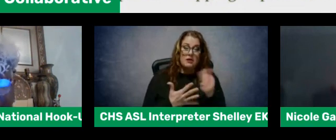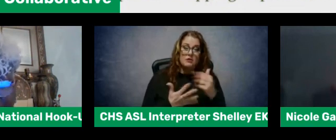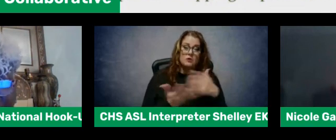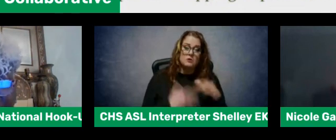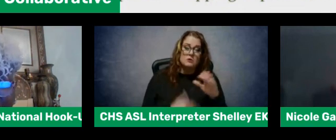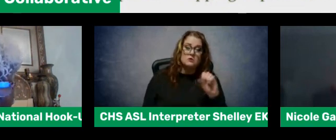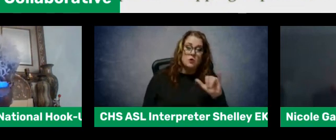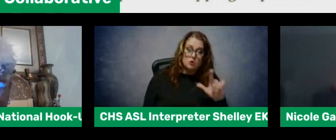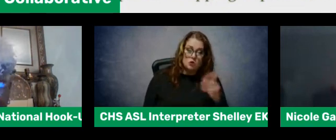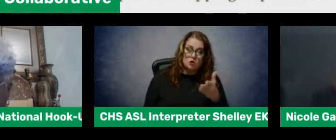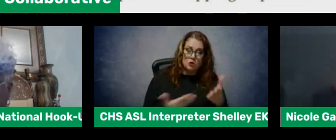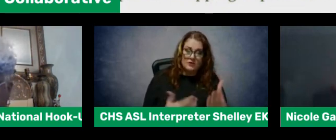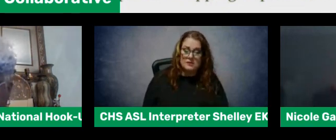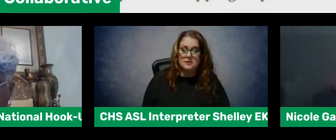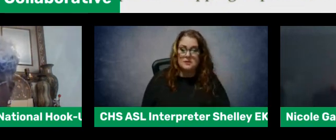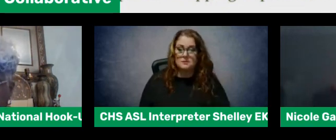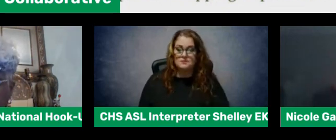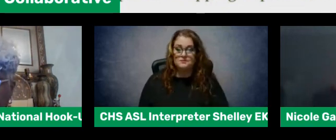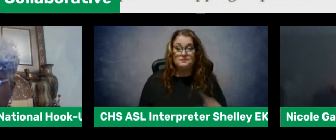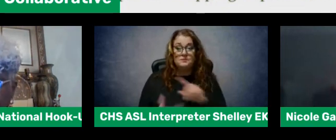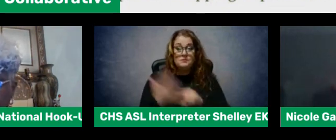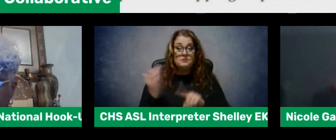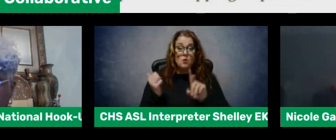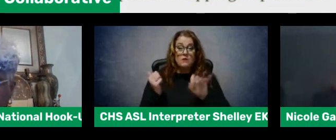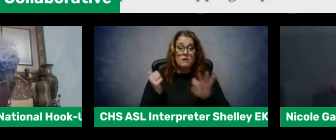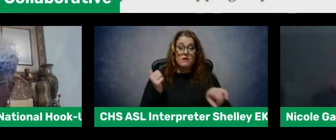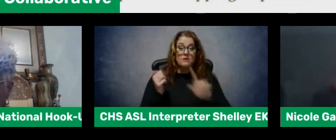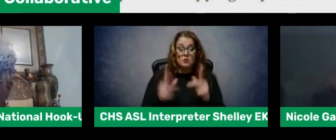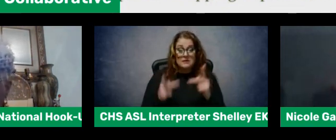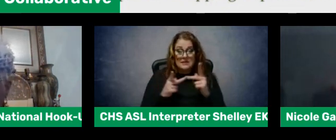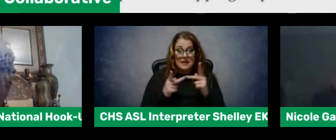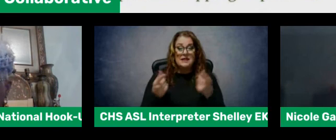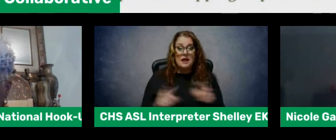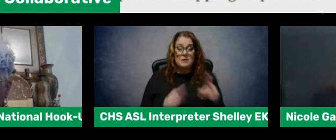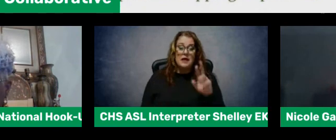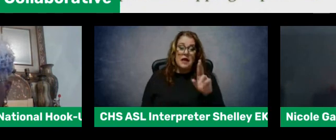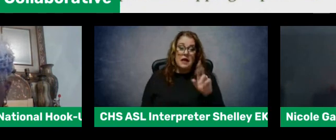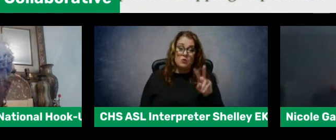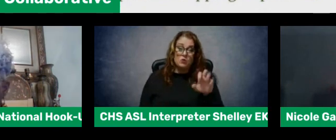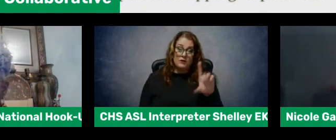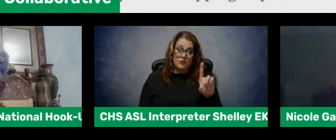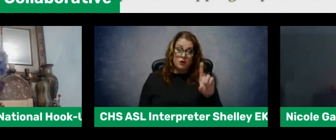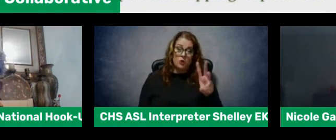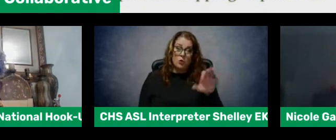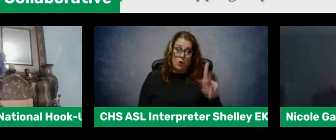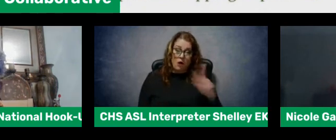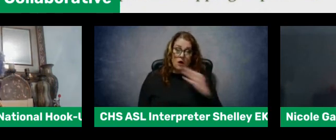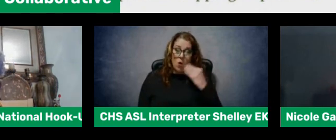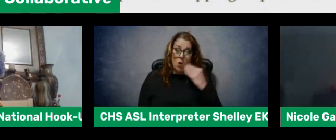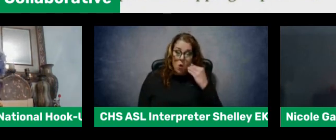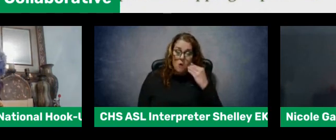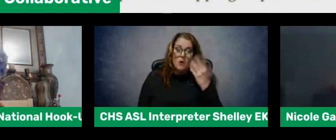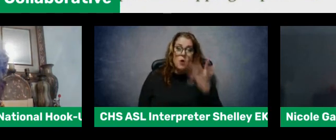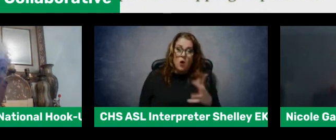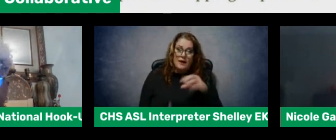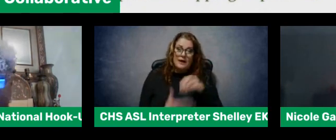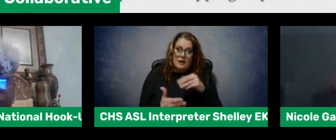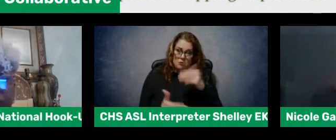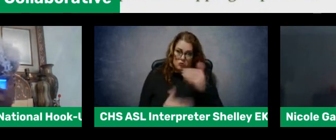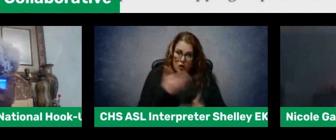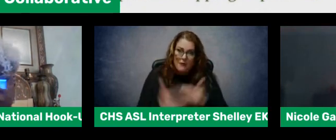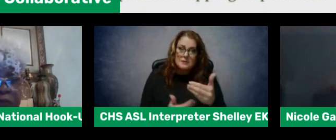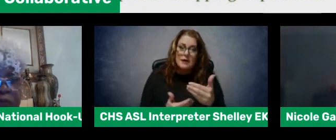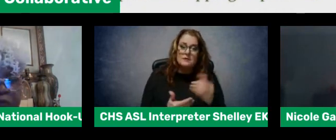services. So this is just one of those sites that's going to be taking place at Riverwalk Homes, already kind of in the process of